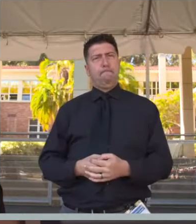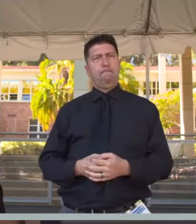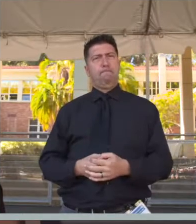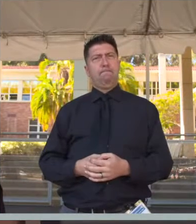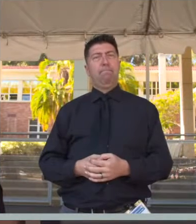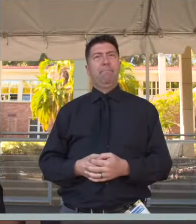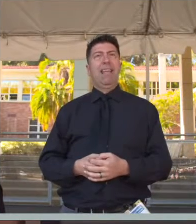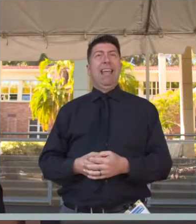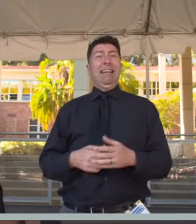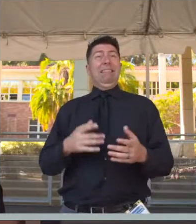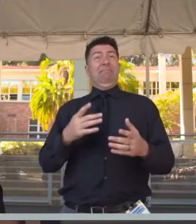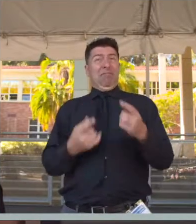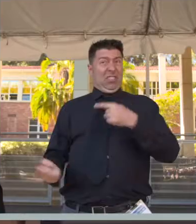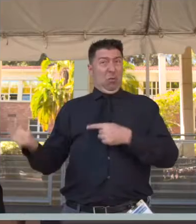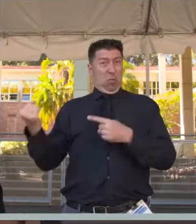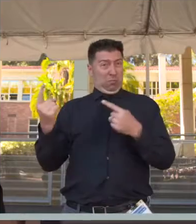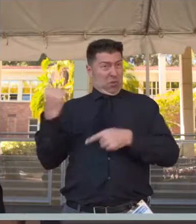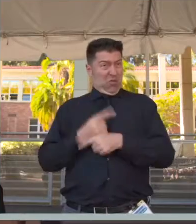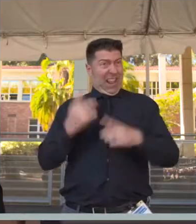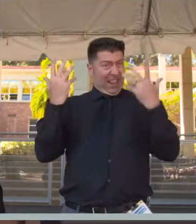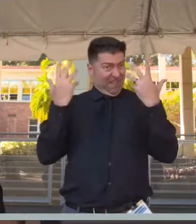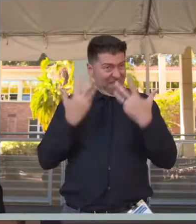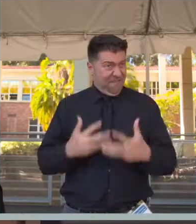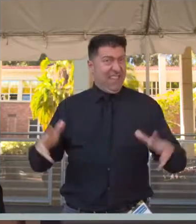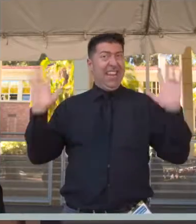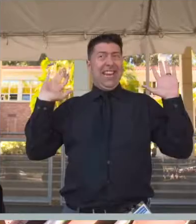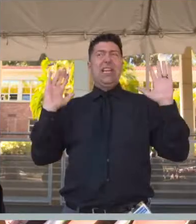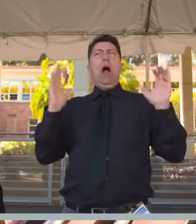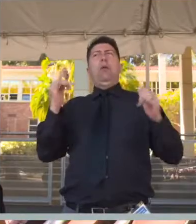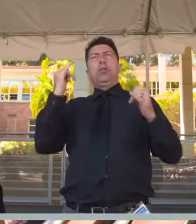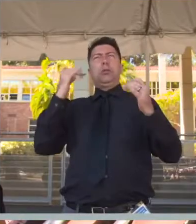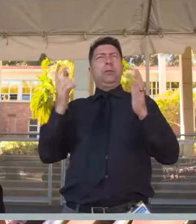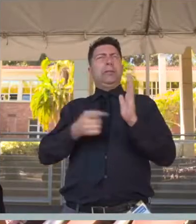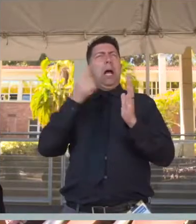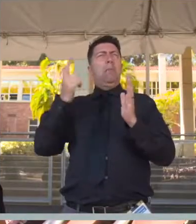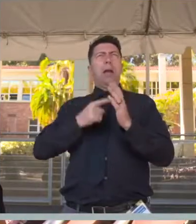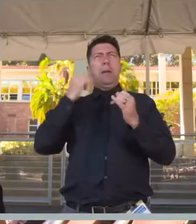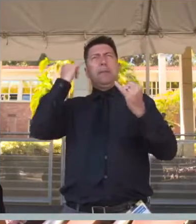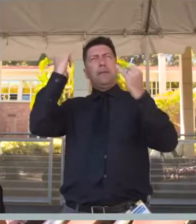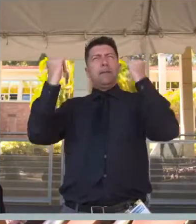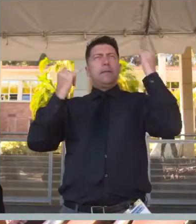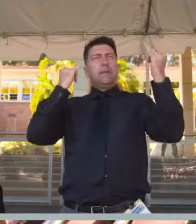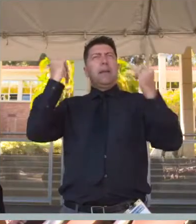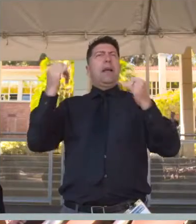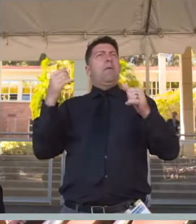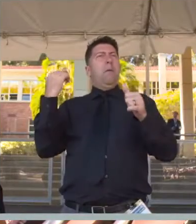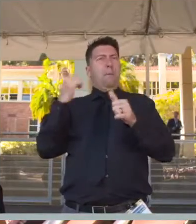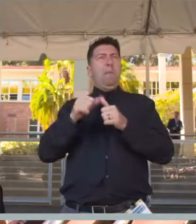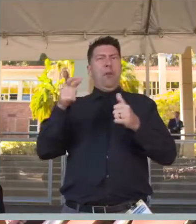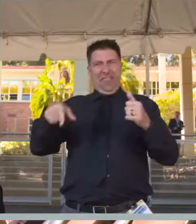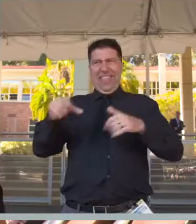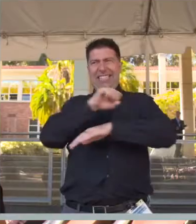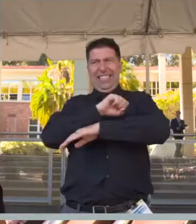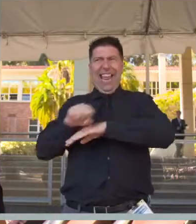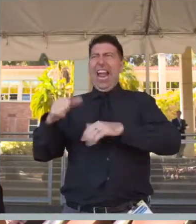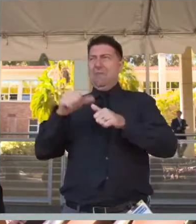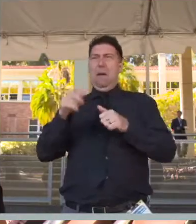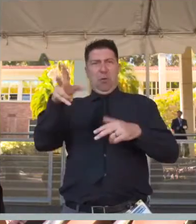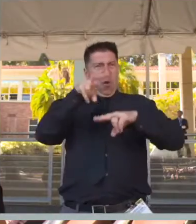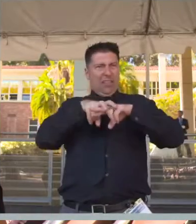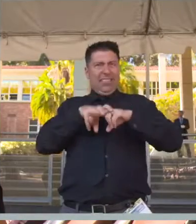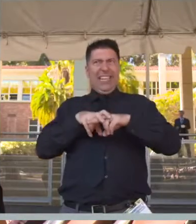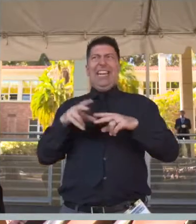Once this day has passed, I ask you to imagine it every now and then. Remember this stage, the seat you are in, and the beautiful